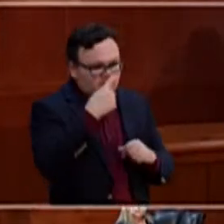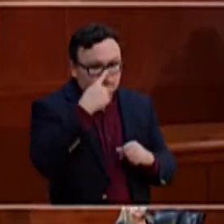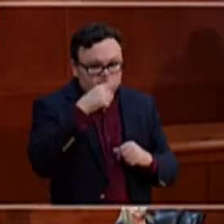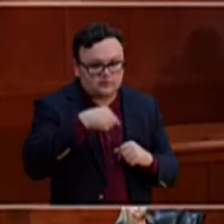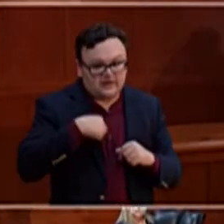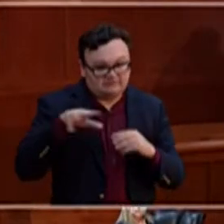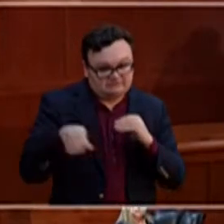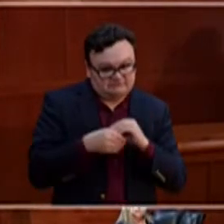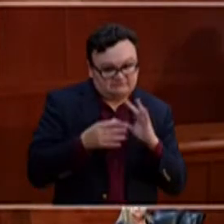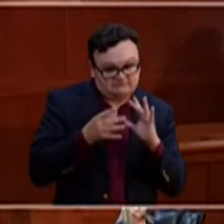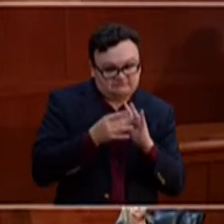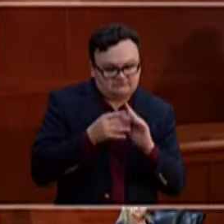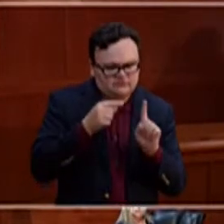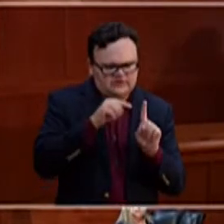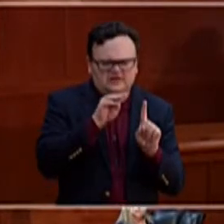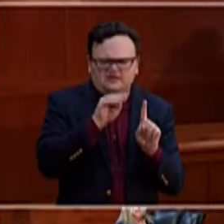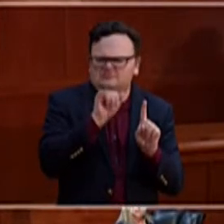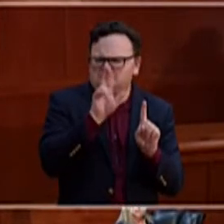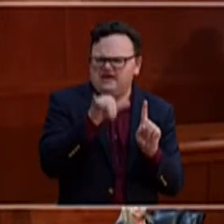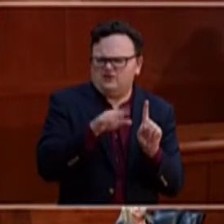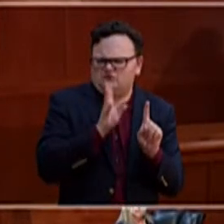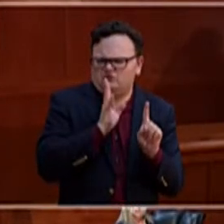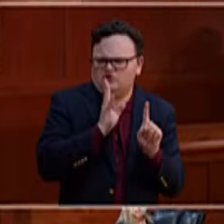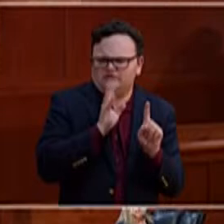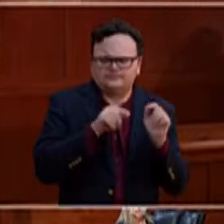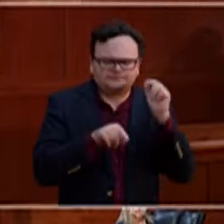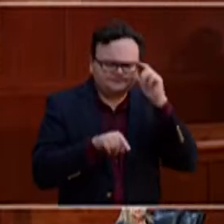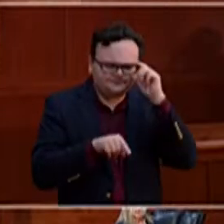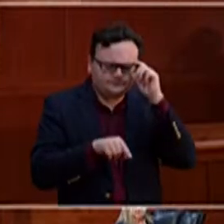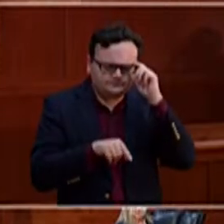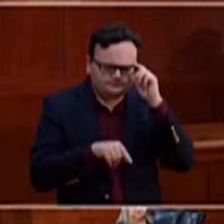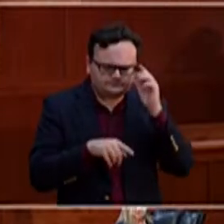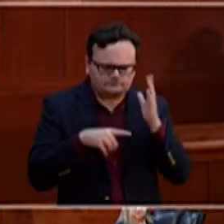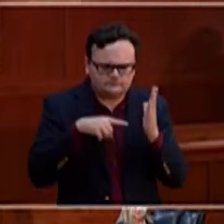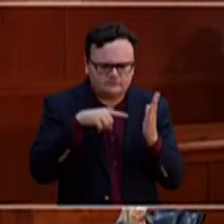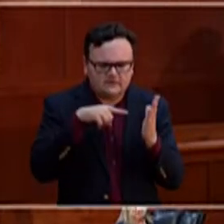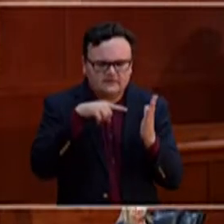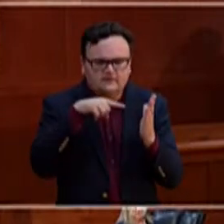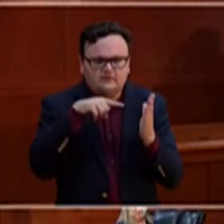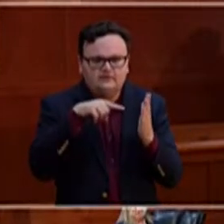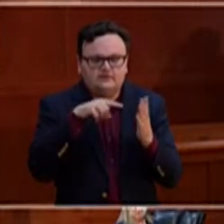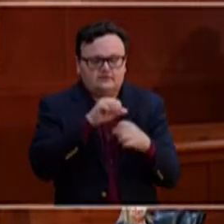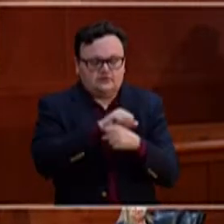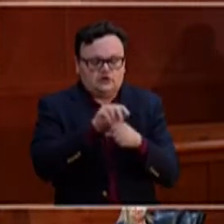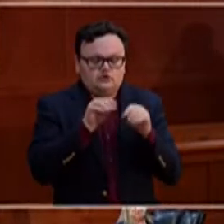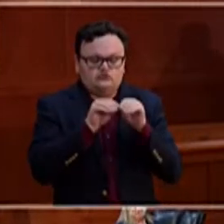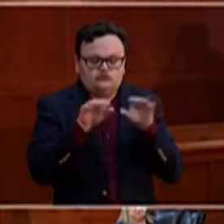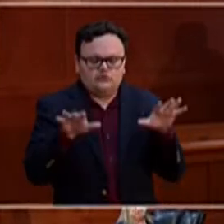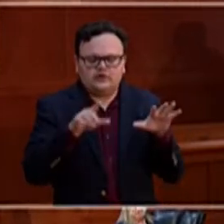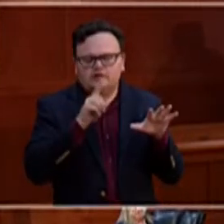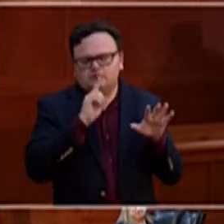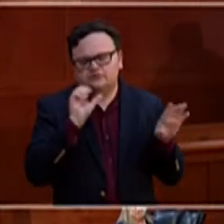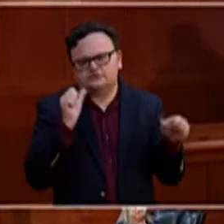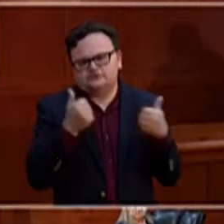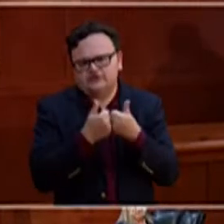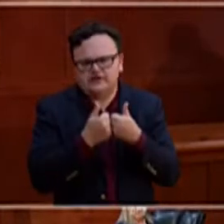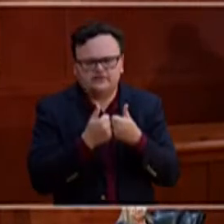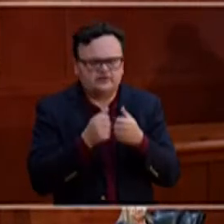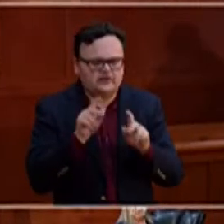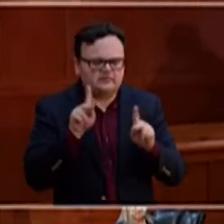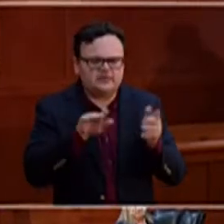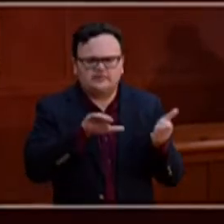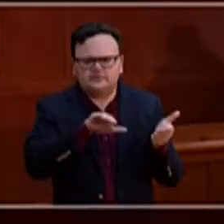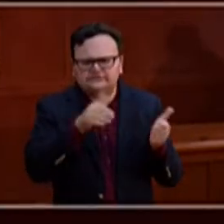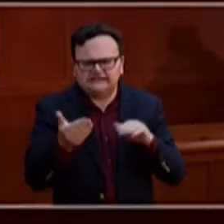there. As challenging as this pandemic has been, the lives lost that we